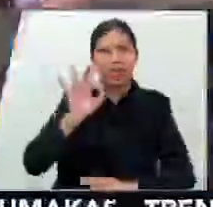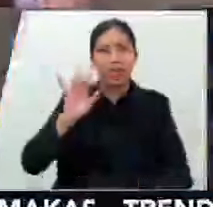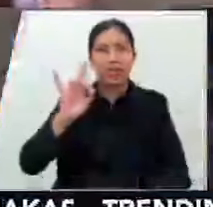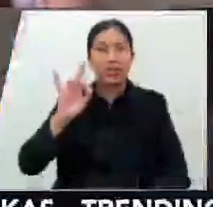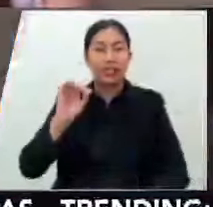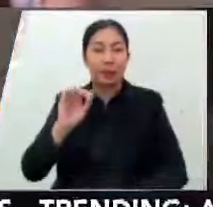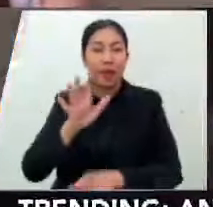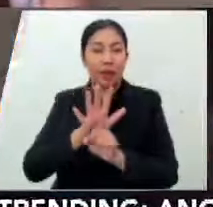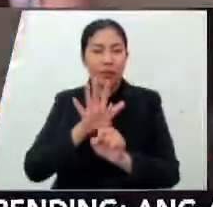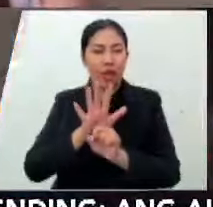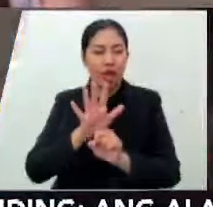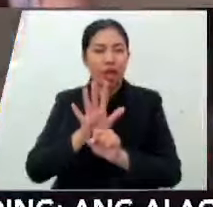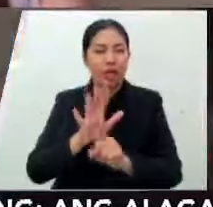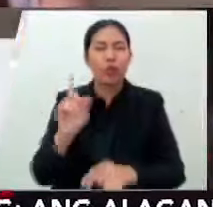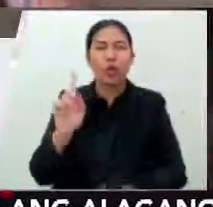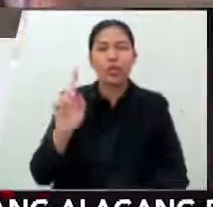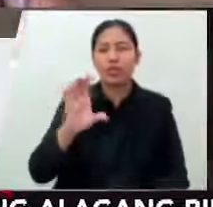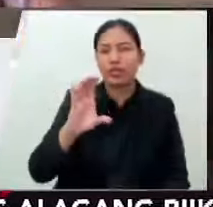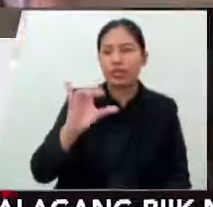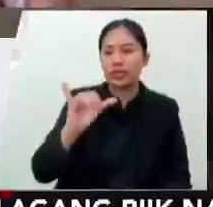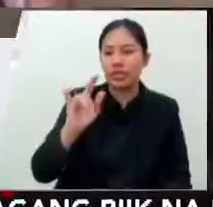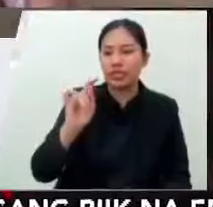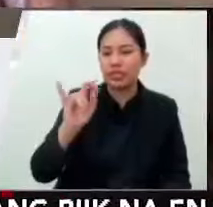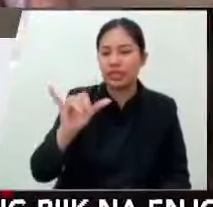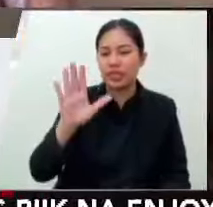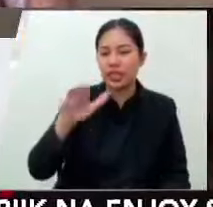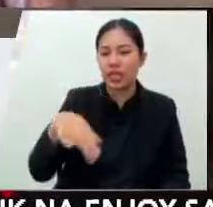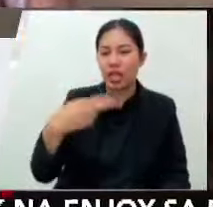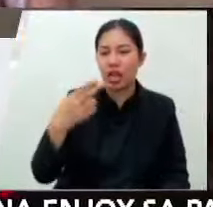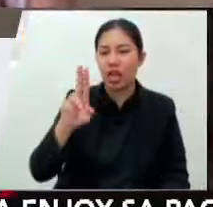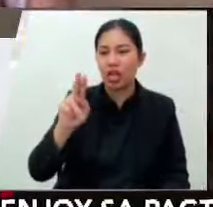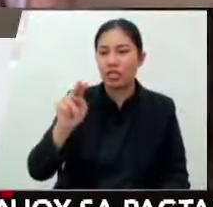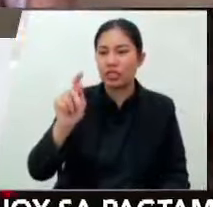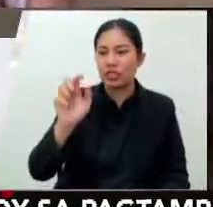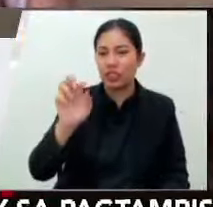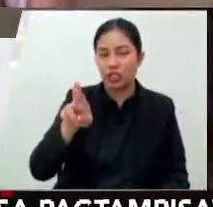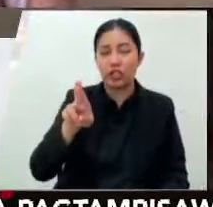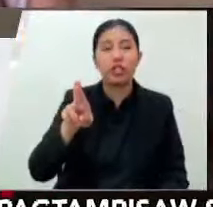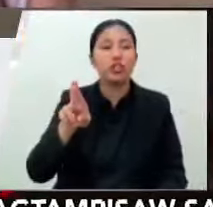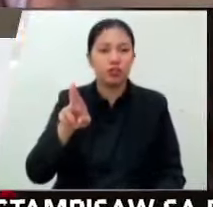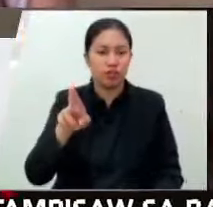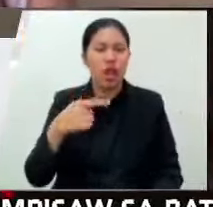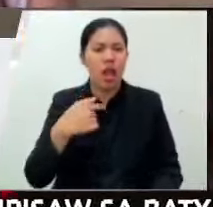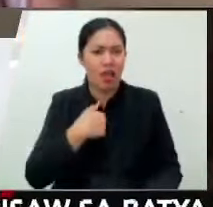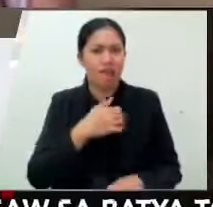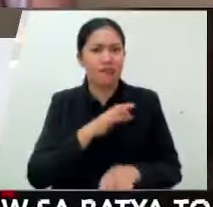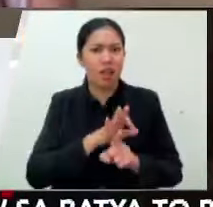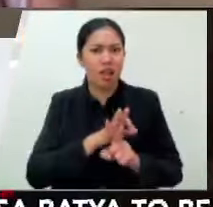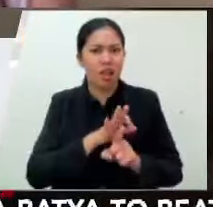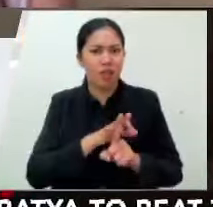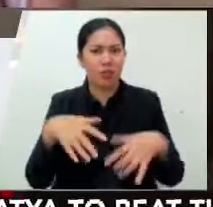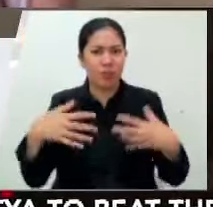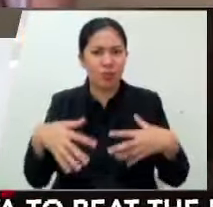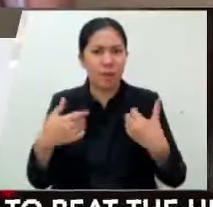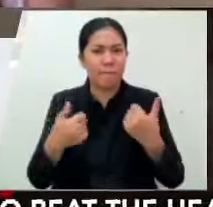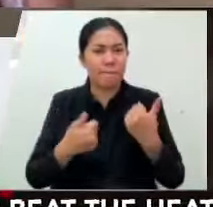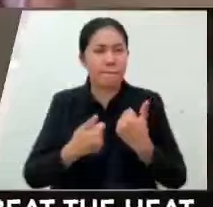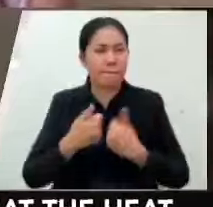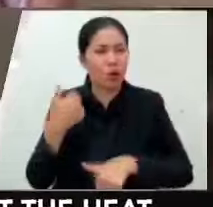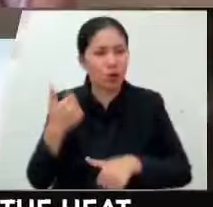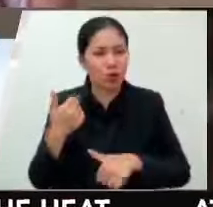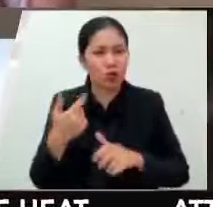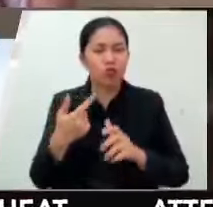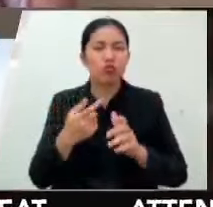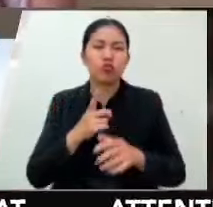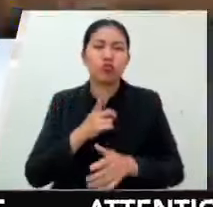Hunter I was a huge fan I believe our version is the most authentic version of